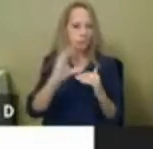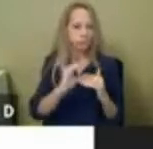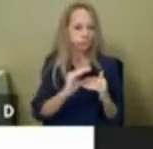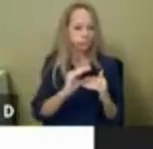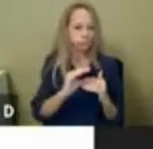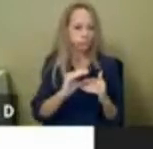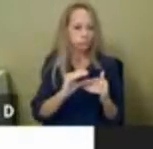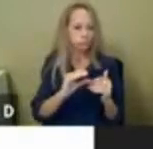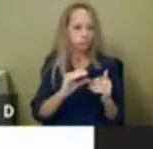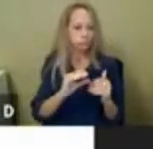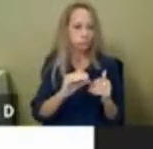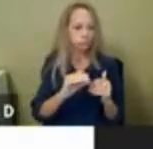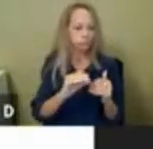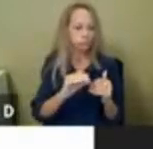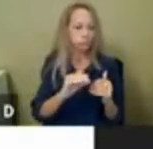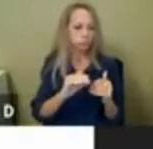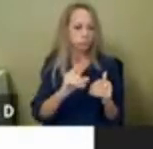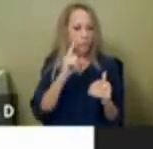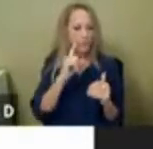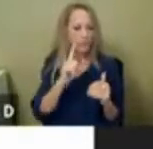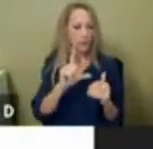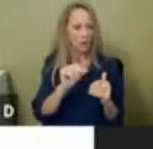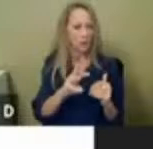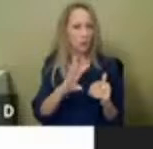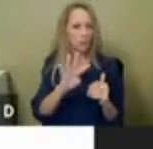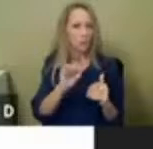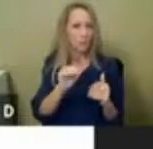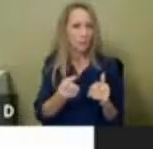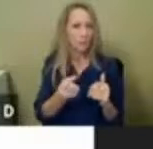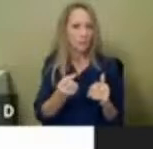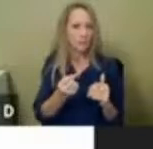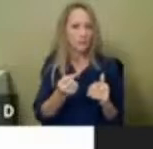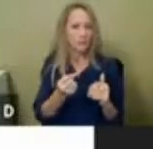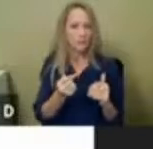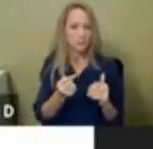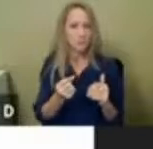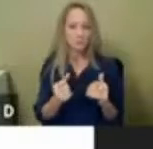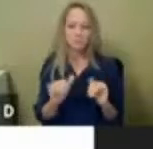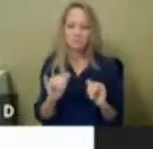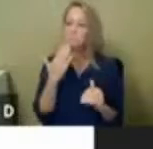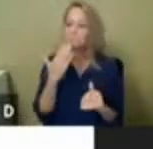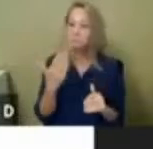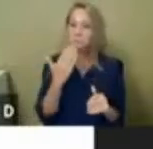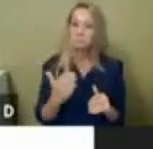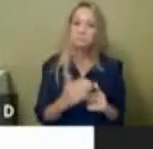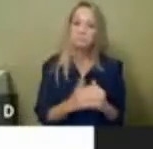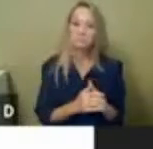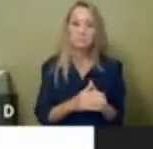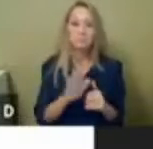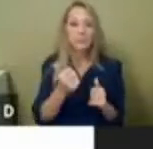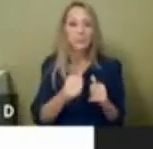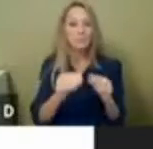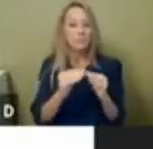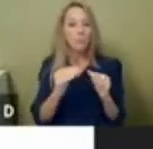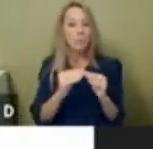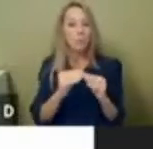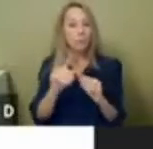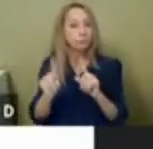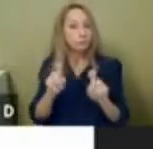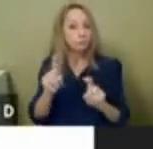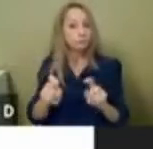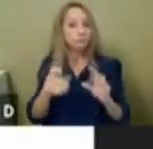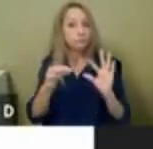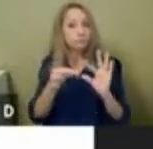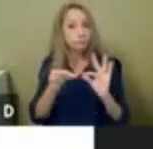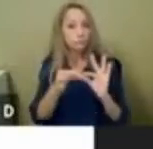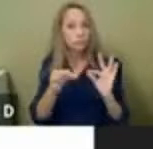low 40s. That is my recollection. Thank you. Yes. Any other questions or comments?